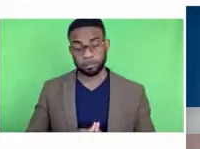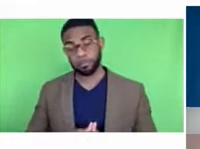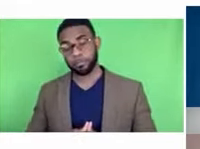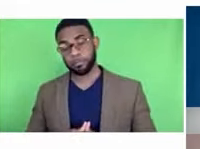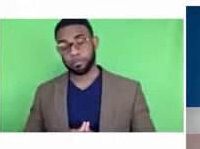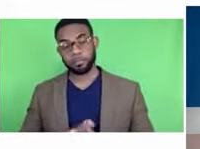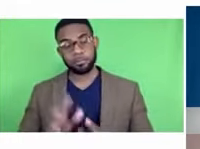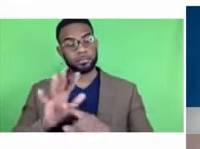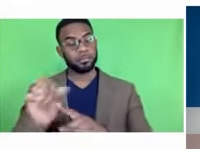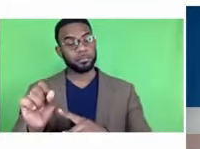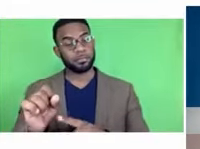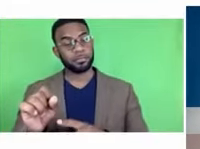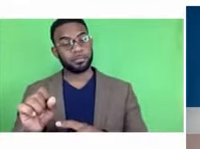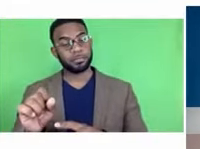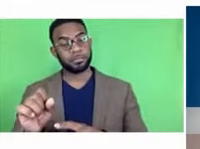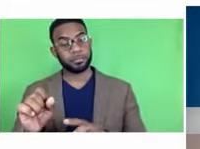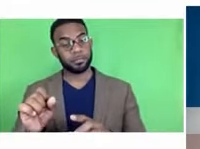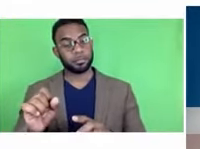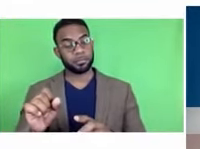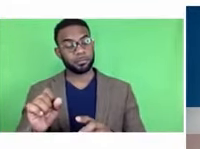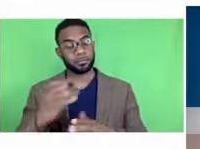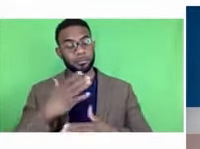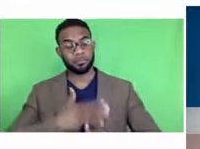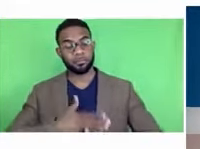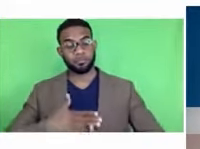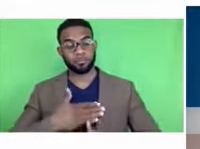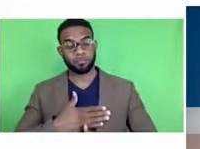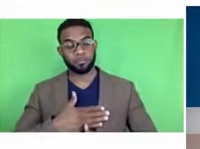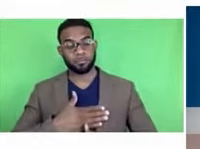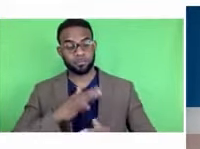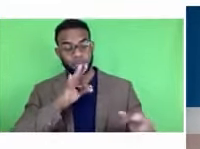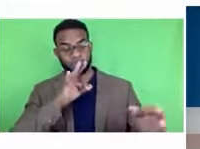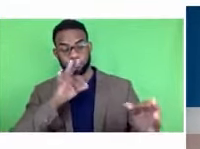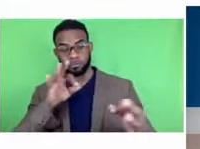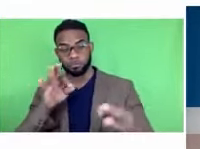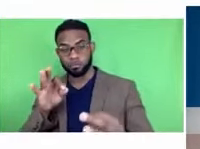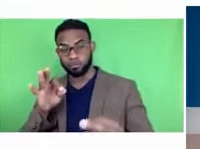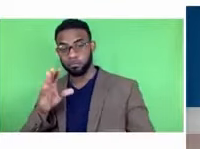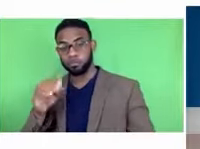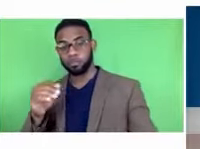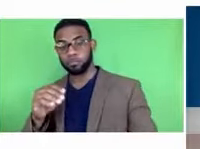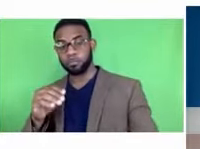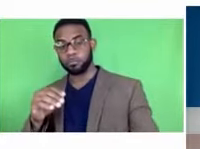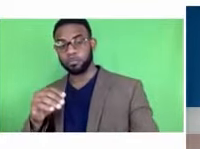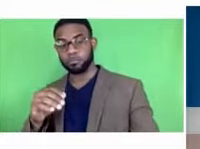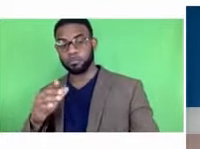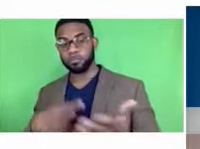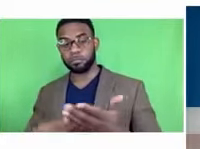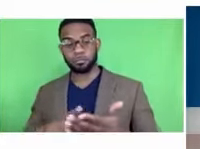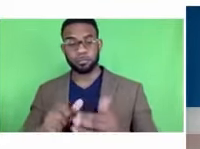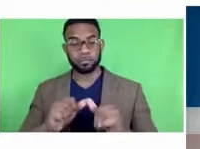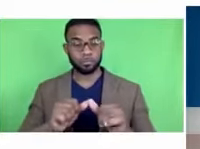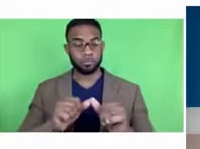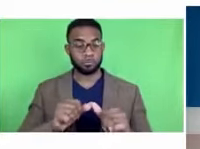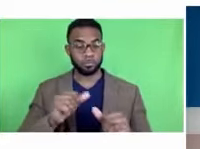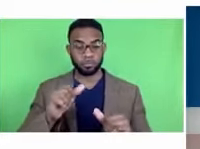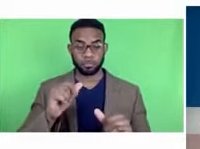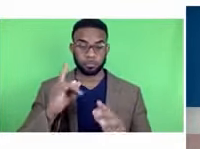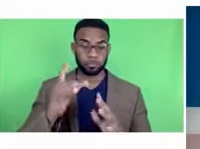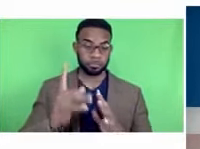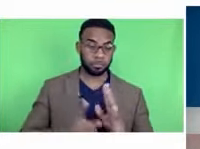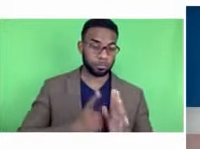Awesome. Well, again, I really appreciate all of your input today. And this conversation could go on for hours, I'm sure.